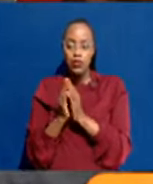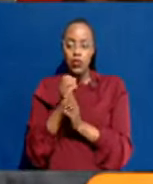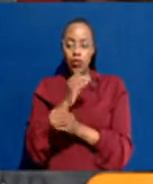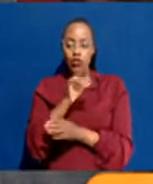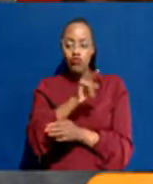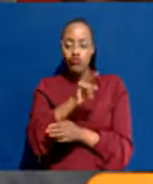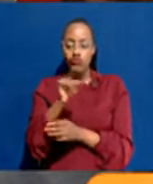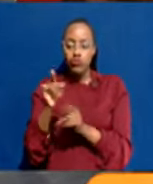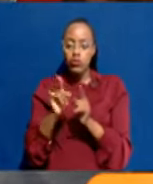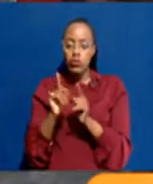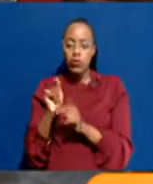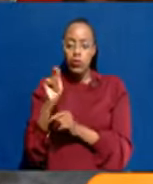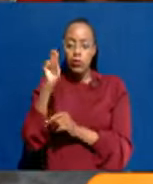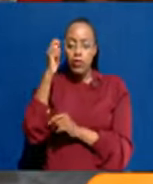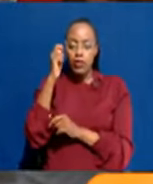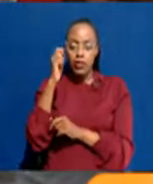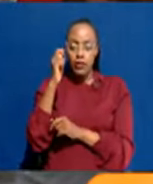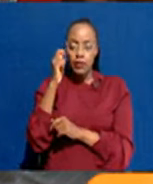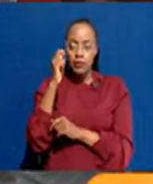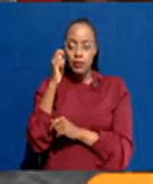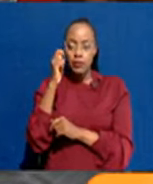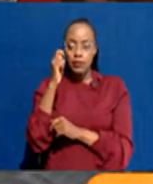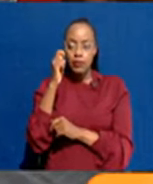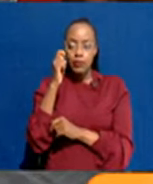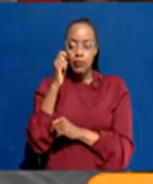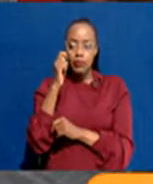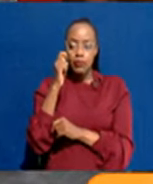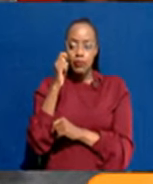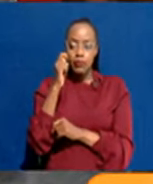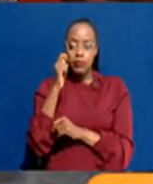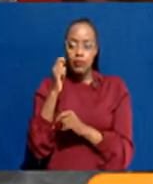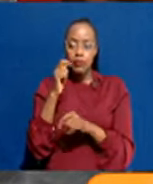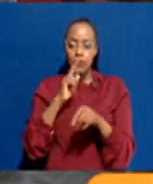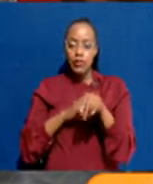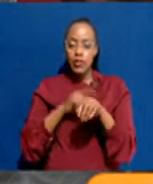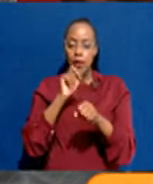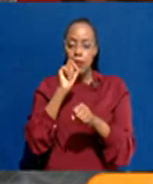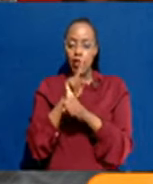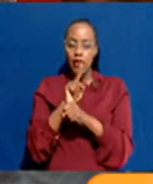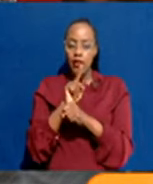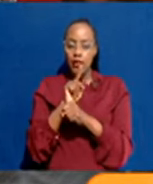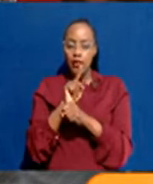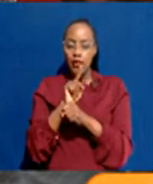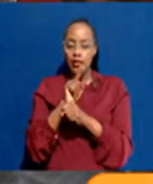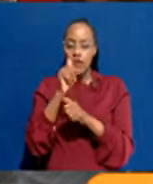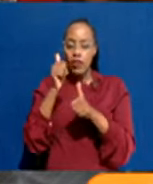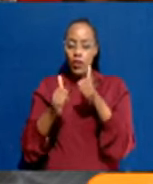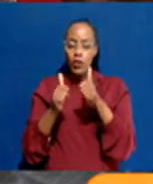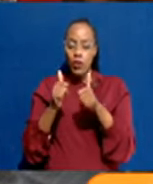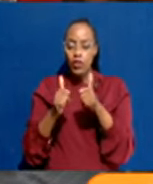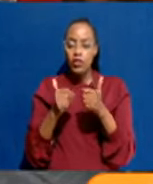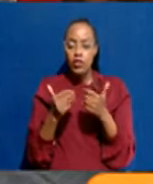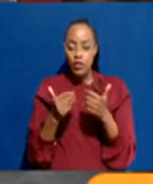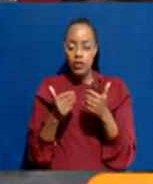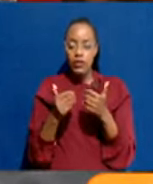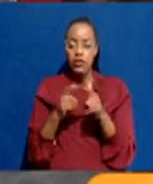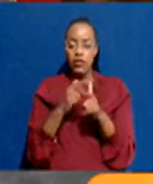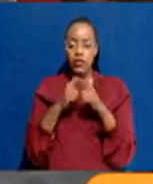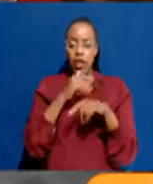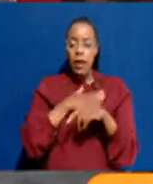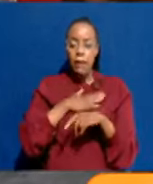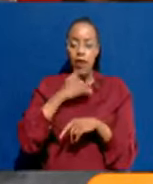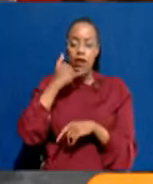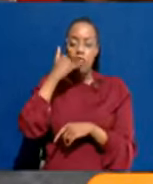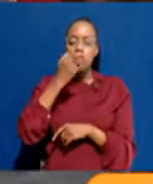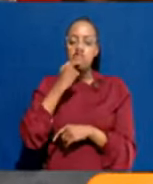them with the president at the 11 o'clock that morning. So I called, I